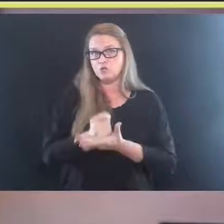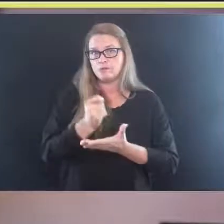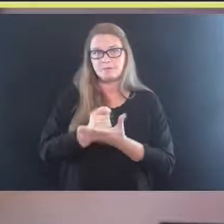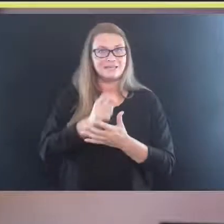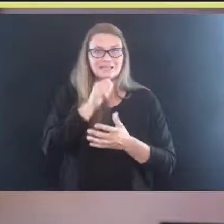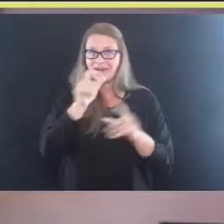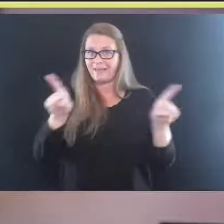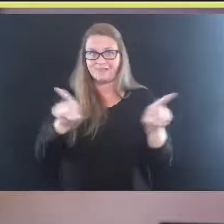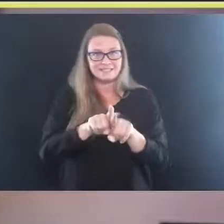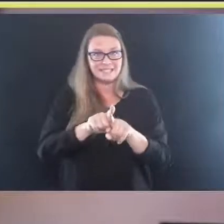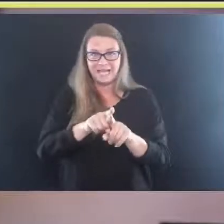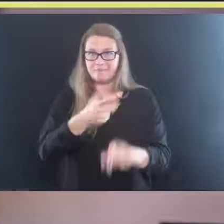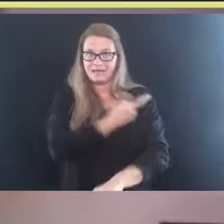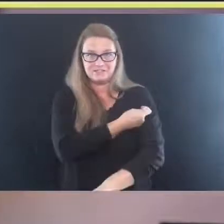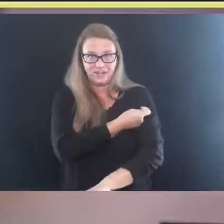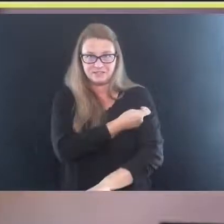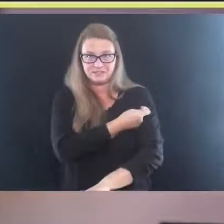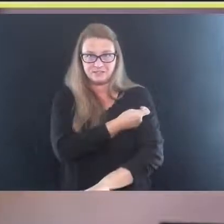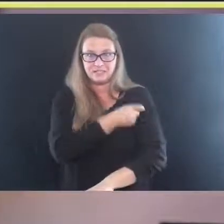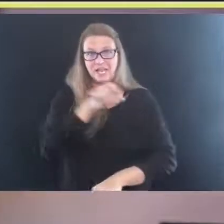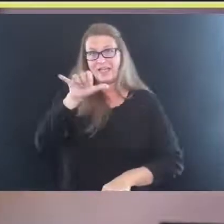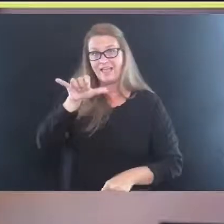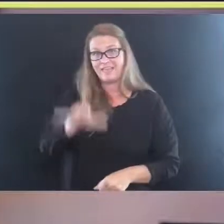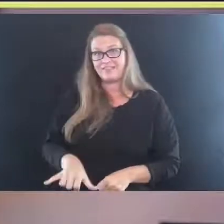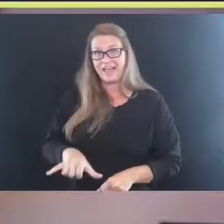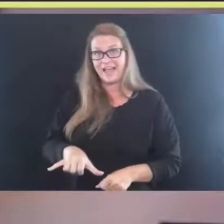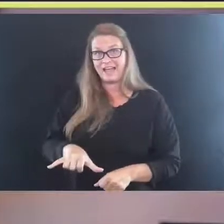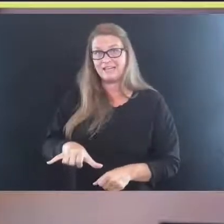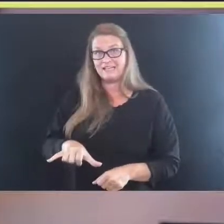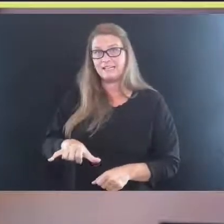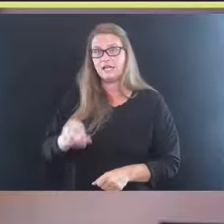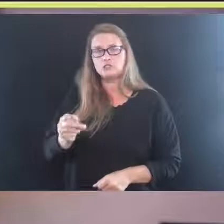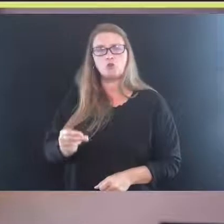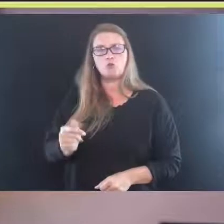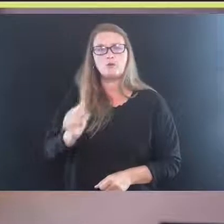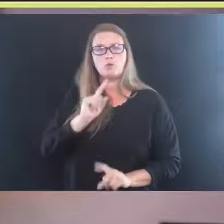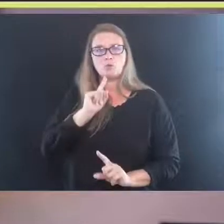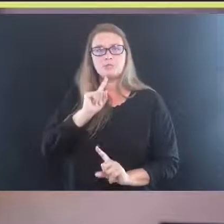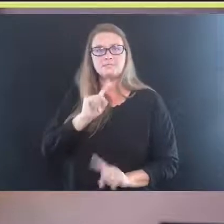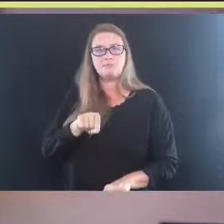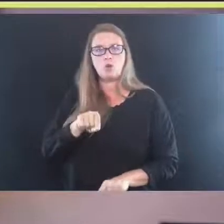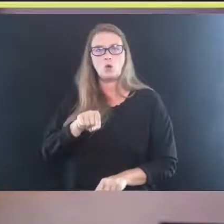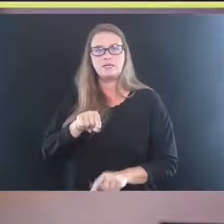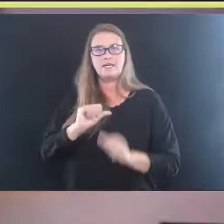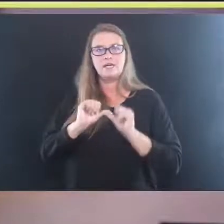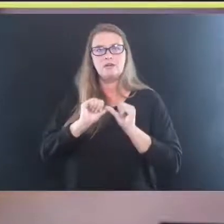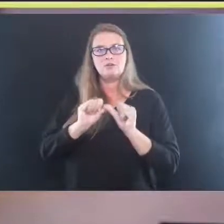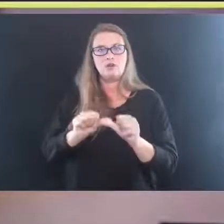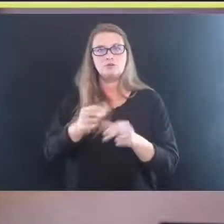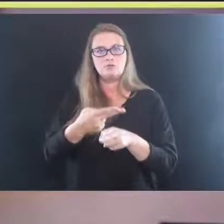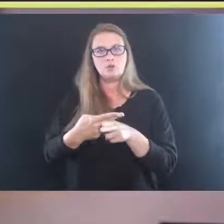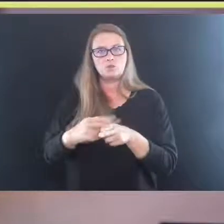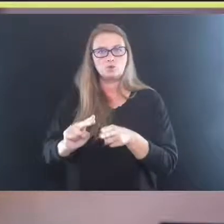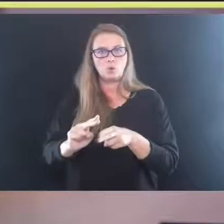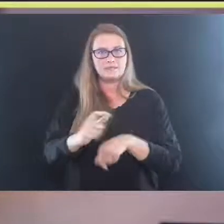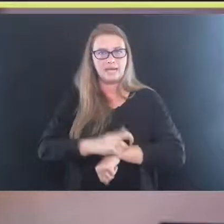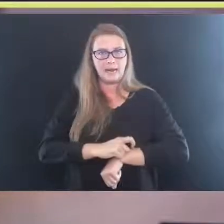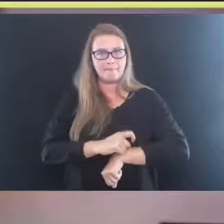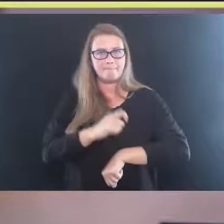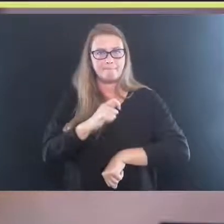not. Antibody treatment is a passive treatment that only lasts for a short period of time, which can help